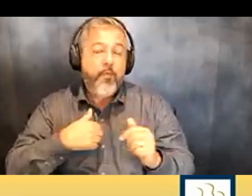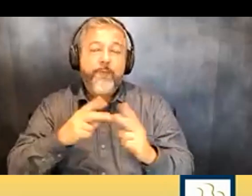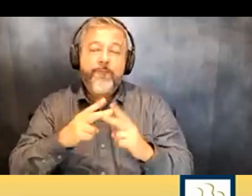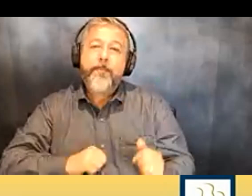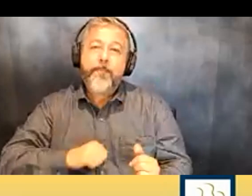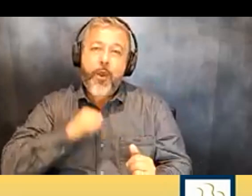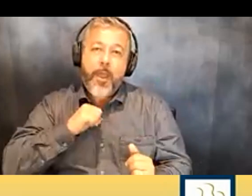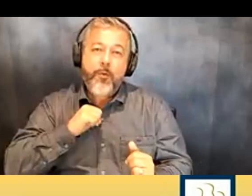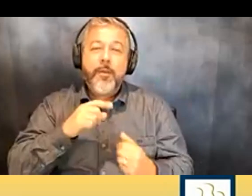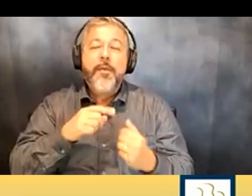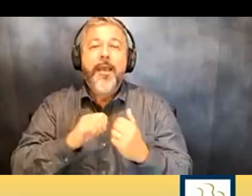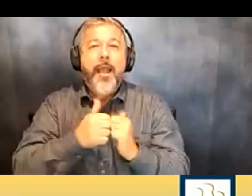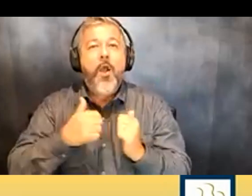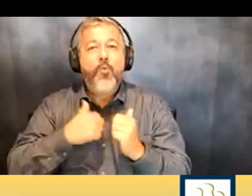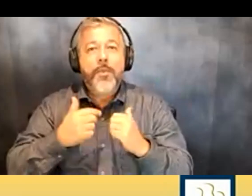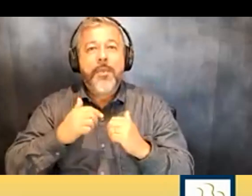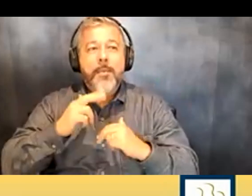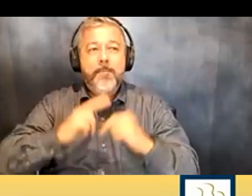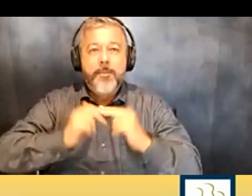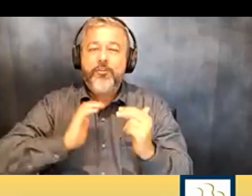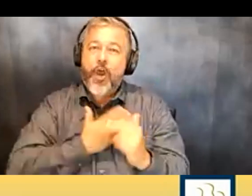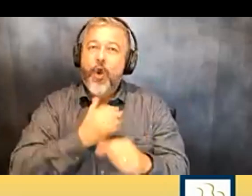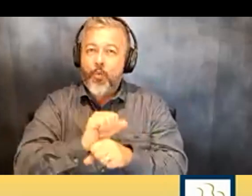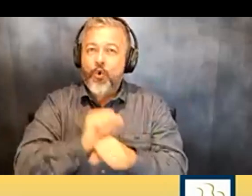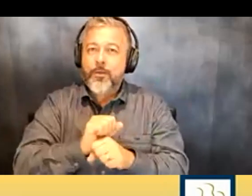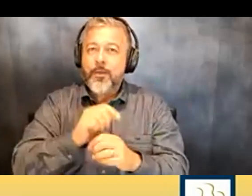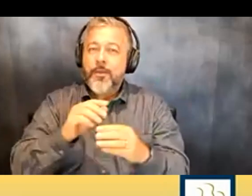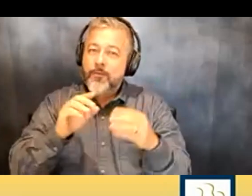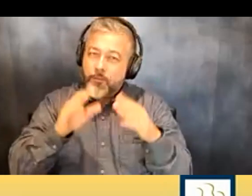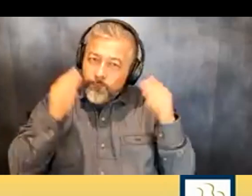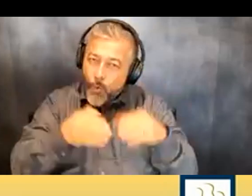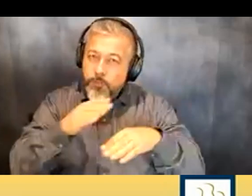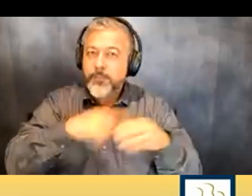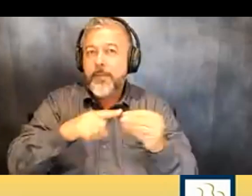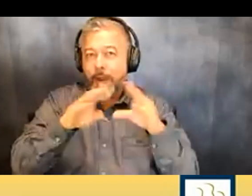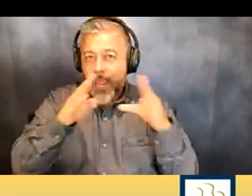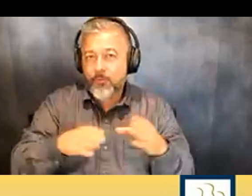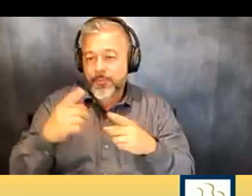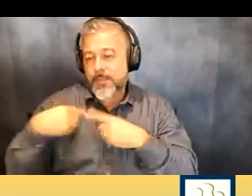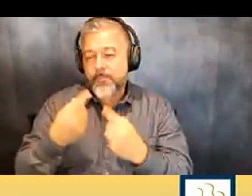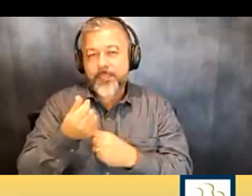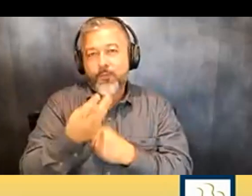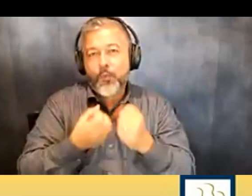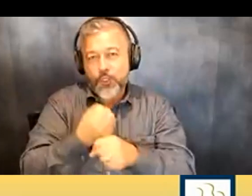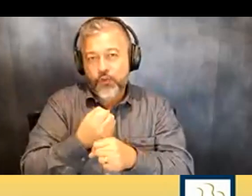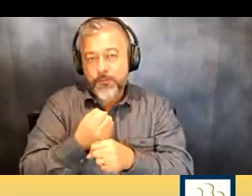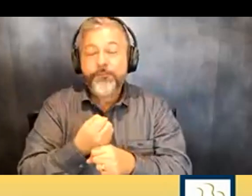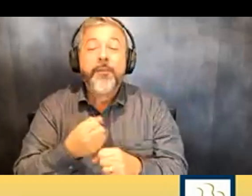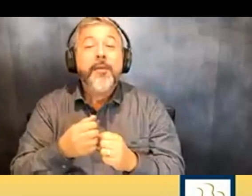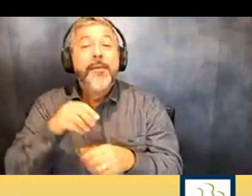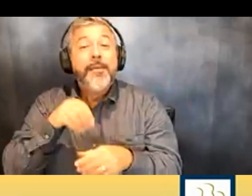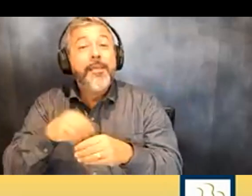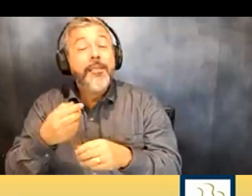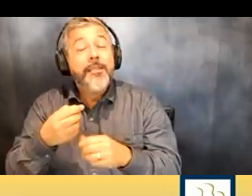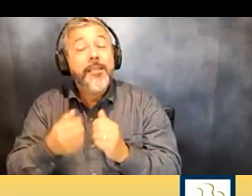we've built up our work around housing in just over the last few years. In the most recent state budget,